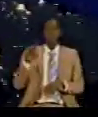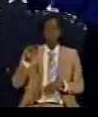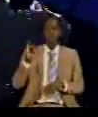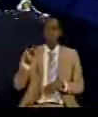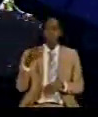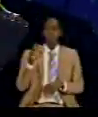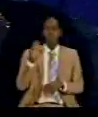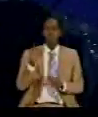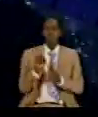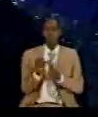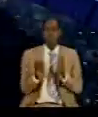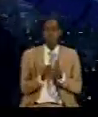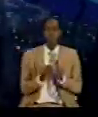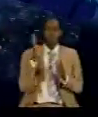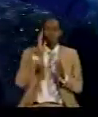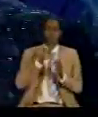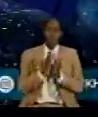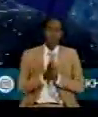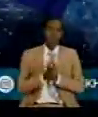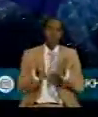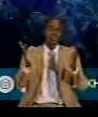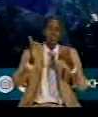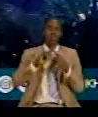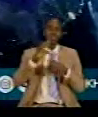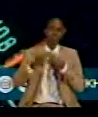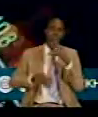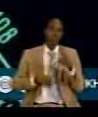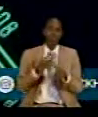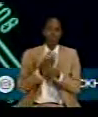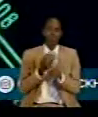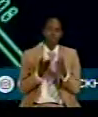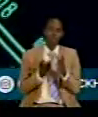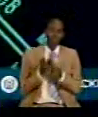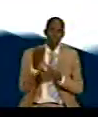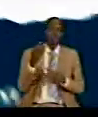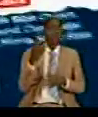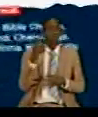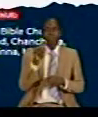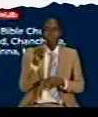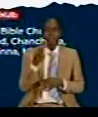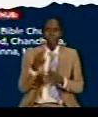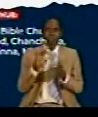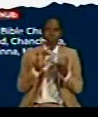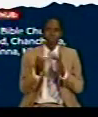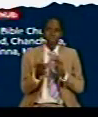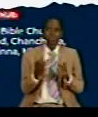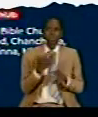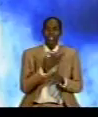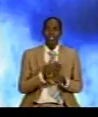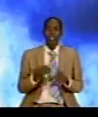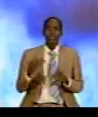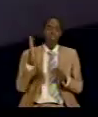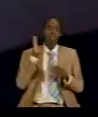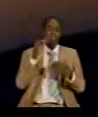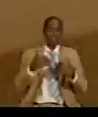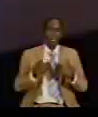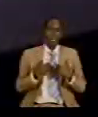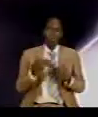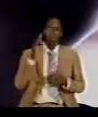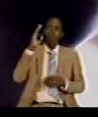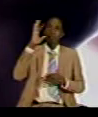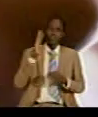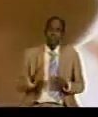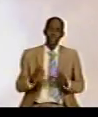to the world live via satellite, social media, radio and television, featuring special conference where ministers